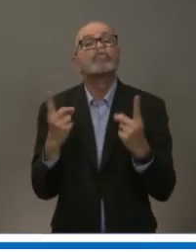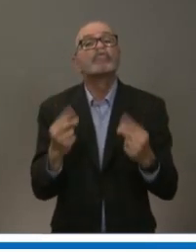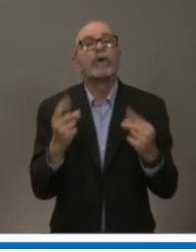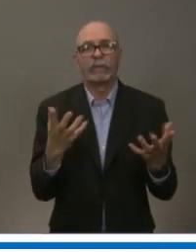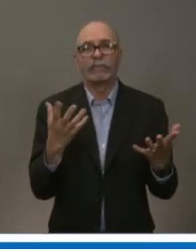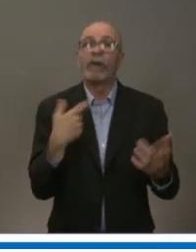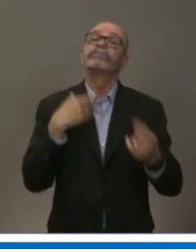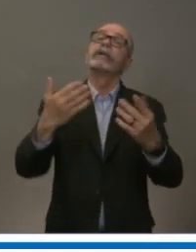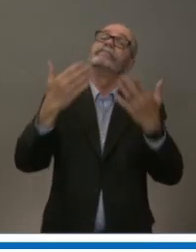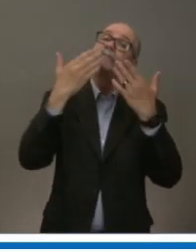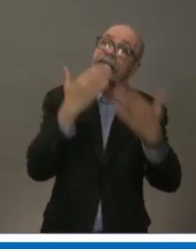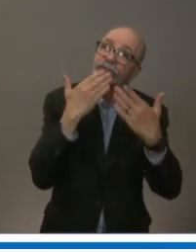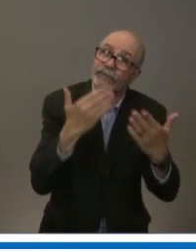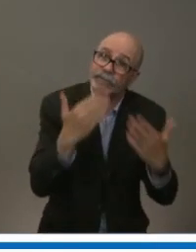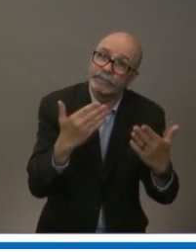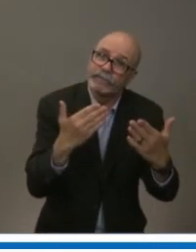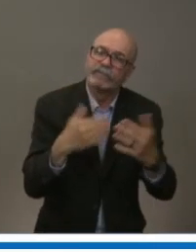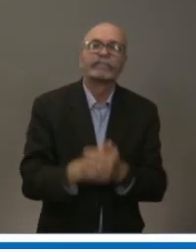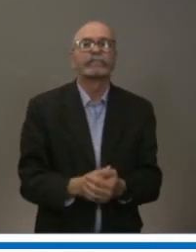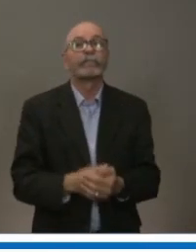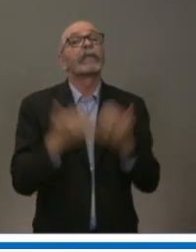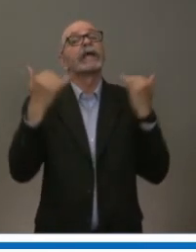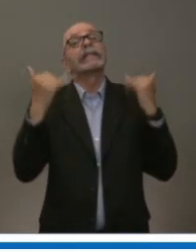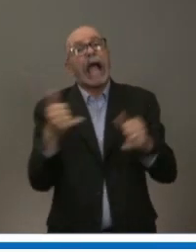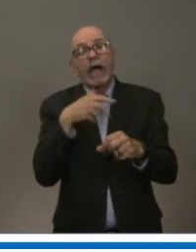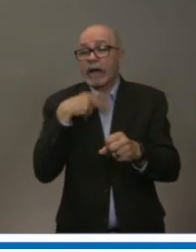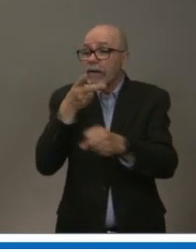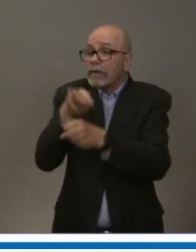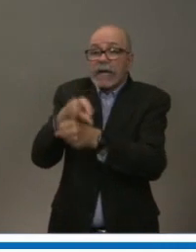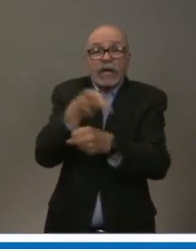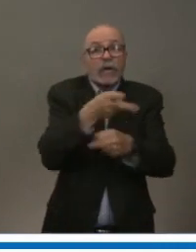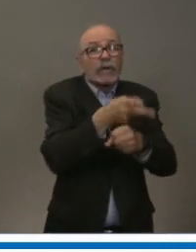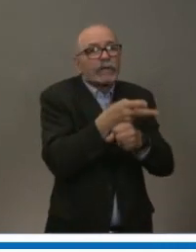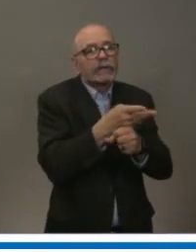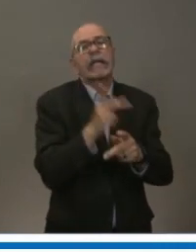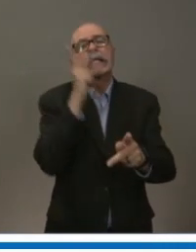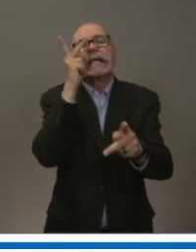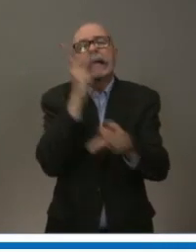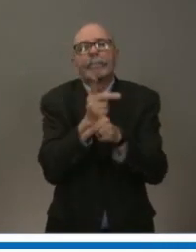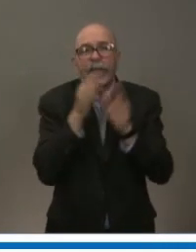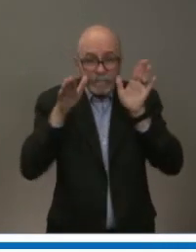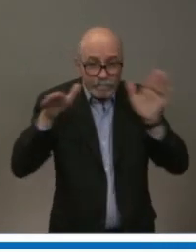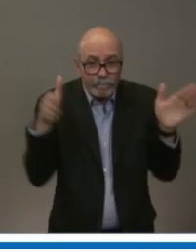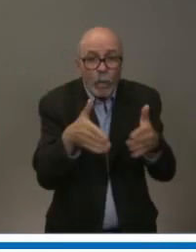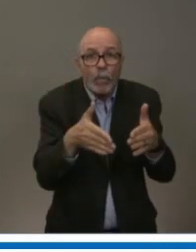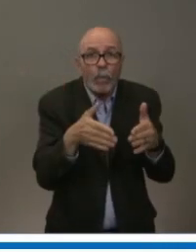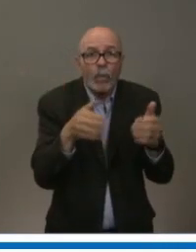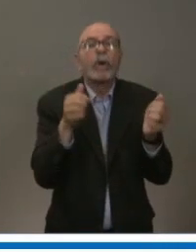caregivers to dig deep, stay focused, stay safe, and protect your children.